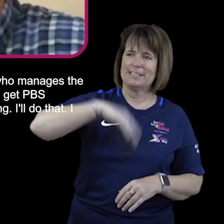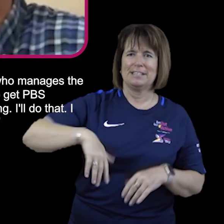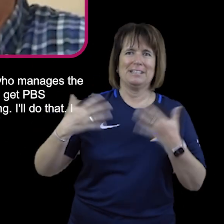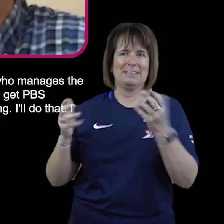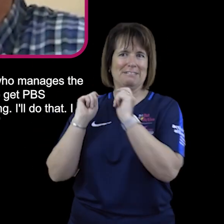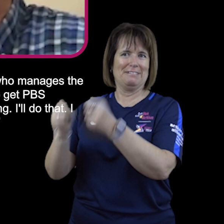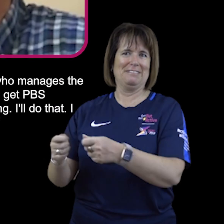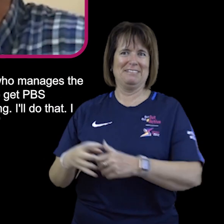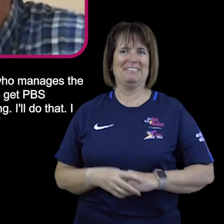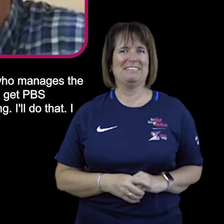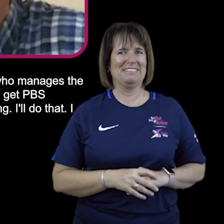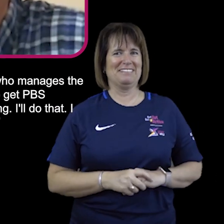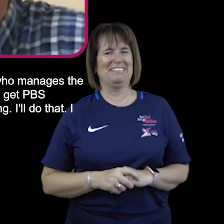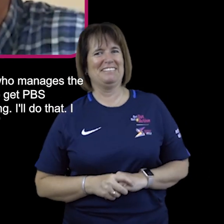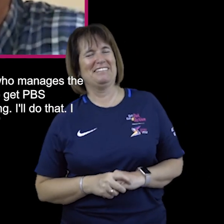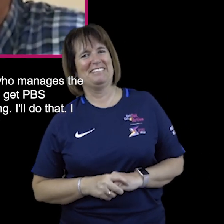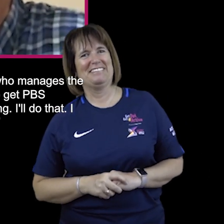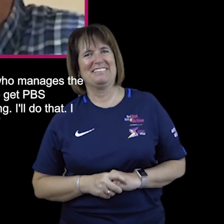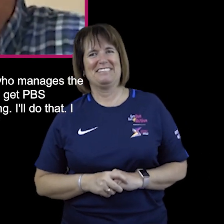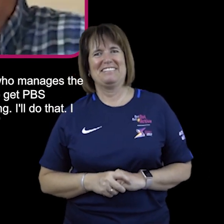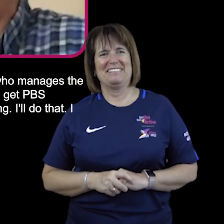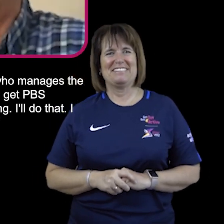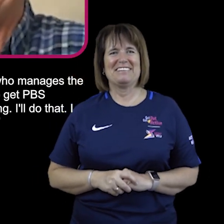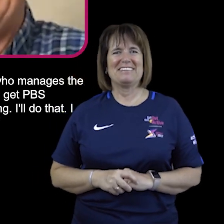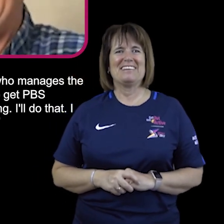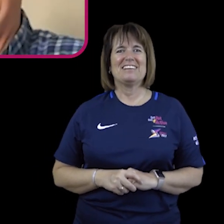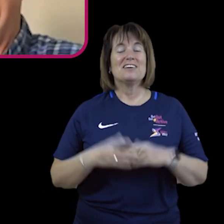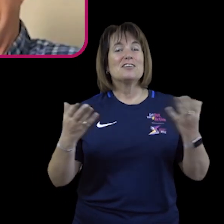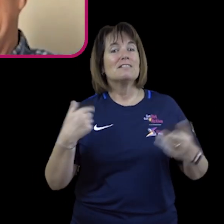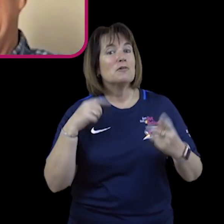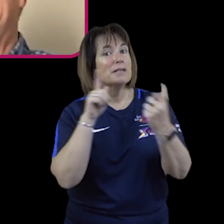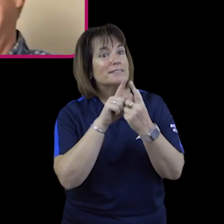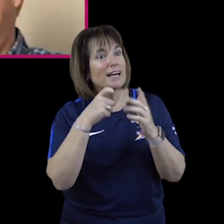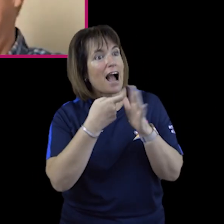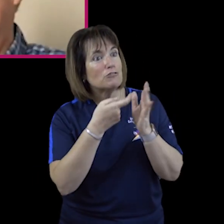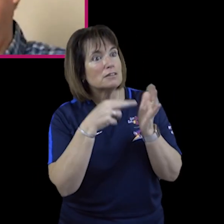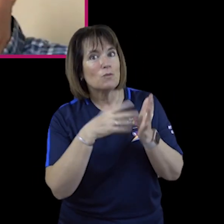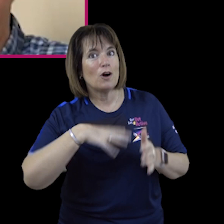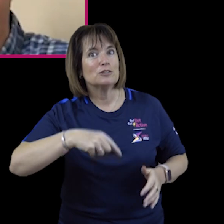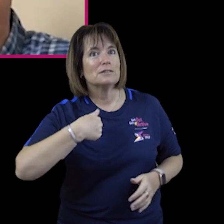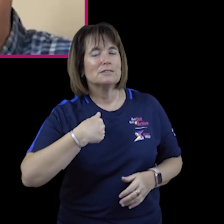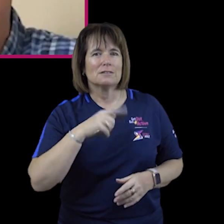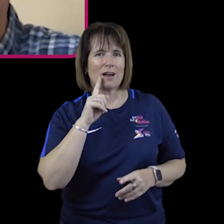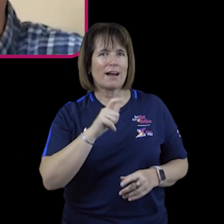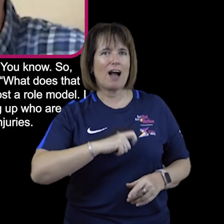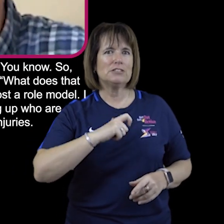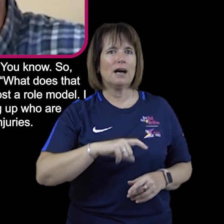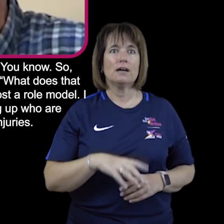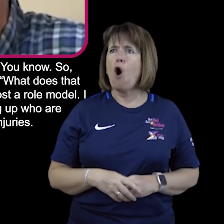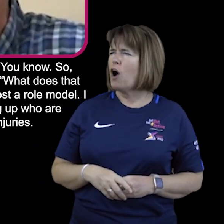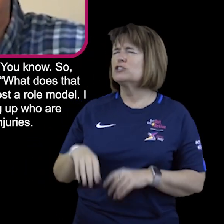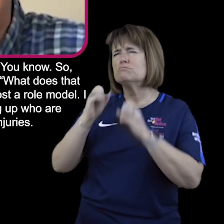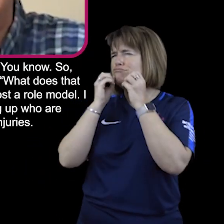congratulations, Andy. You're now a volunteer. You're now a buddy. Can I say I want to meet Karen? She sounds like quite a